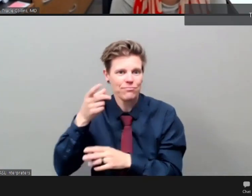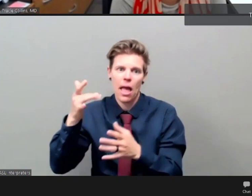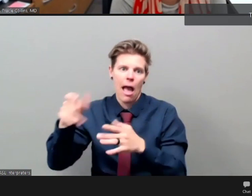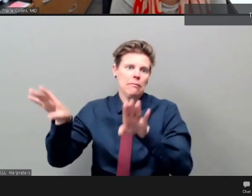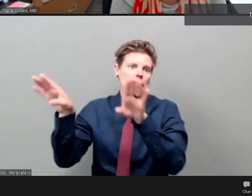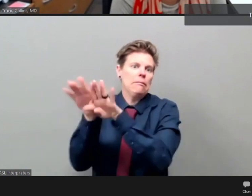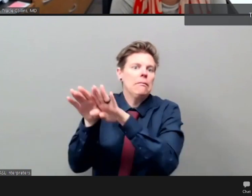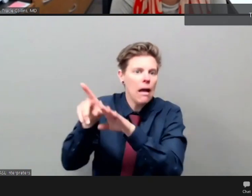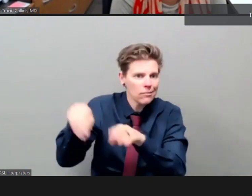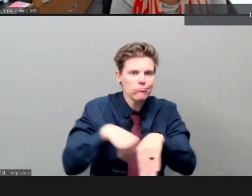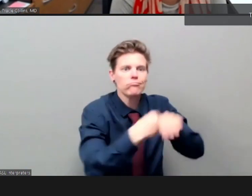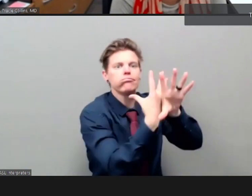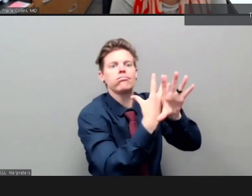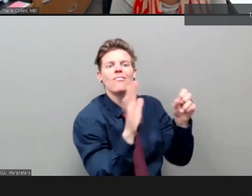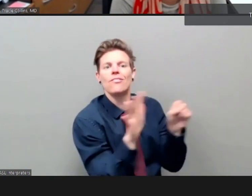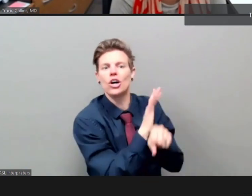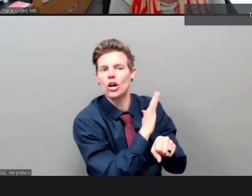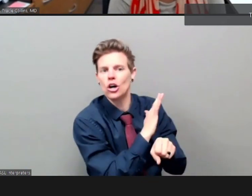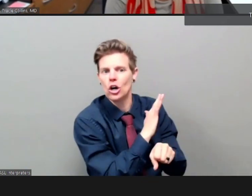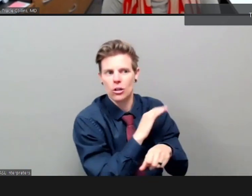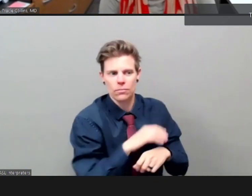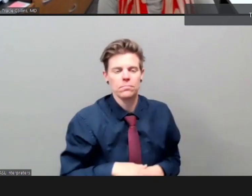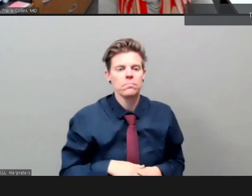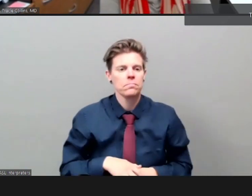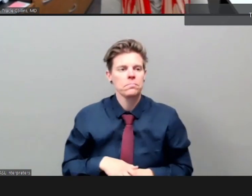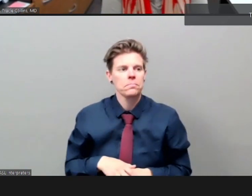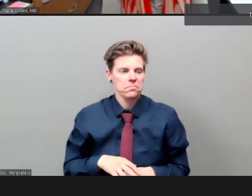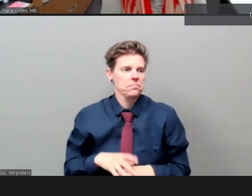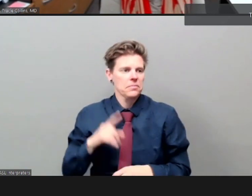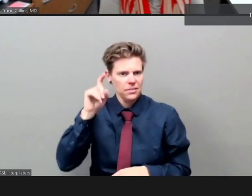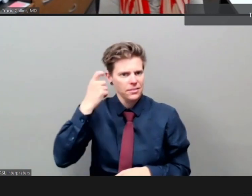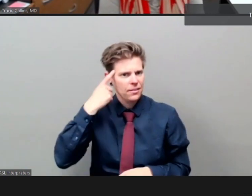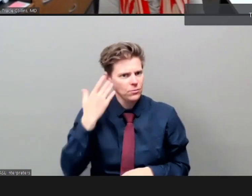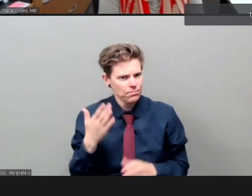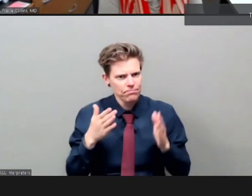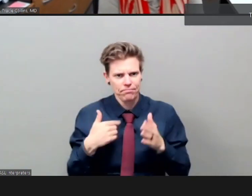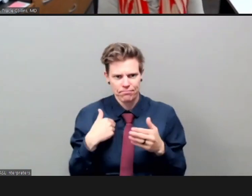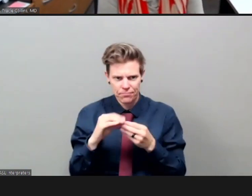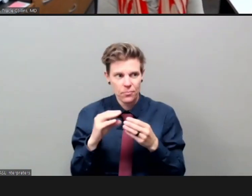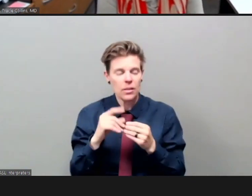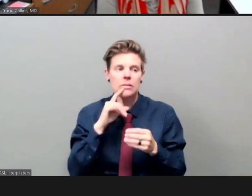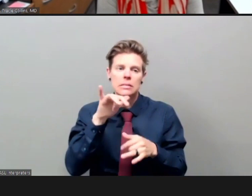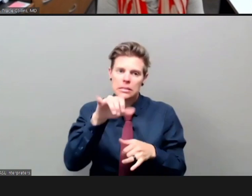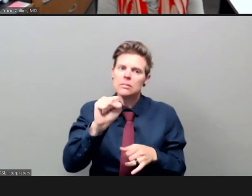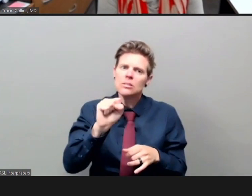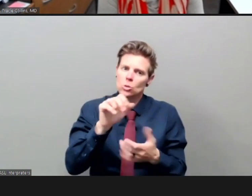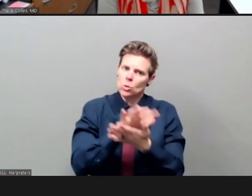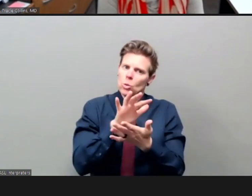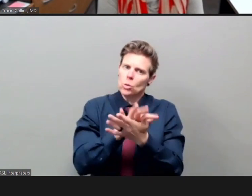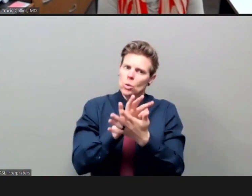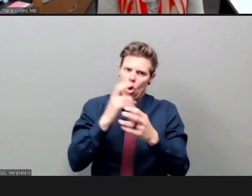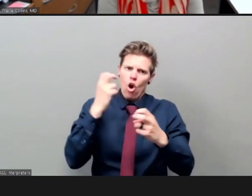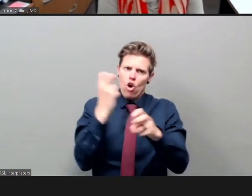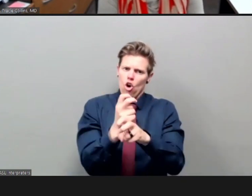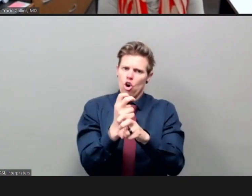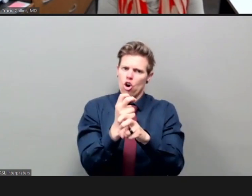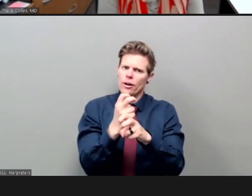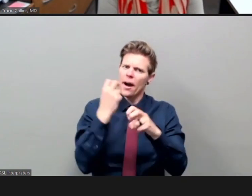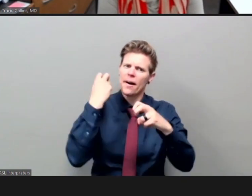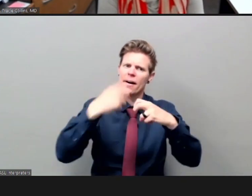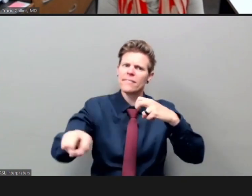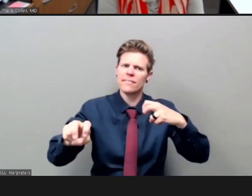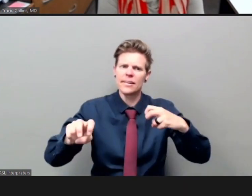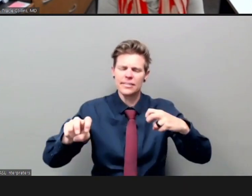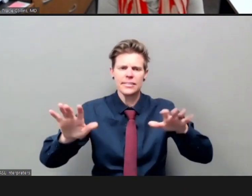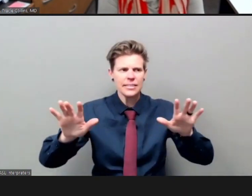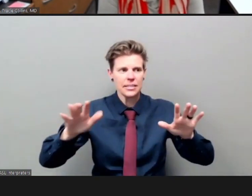question. I mean, schools are a tough environment given that we have a population that's not eligible